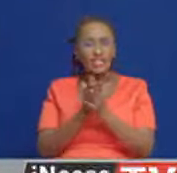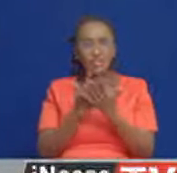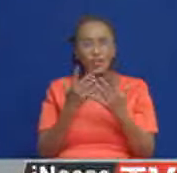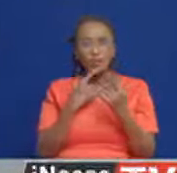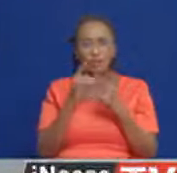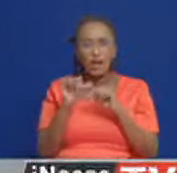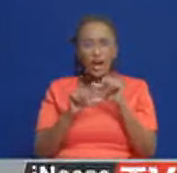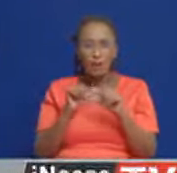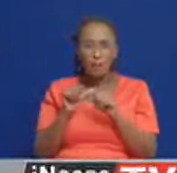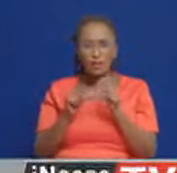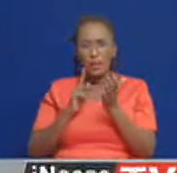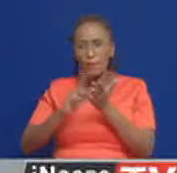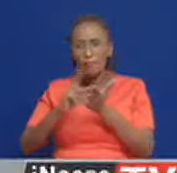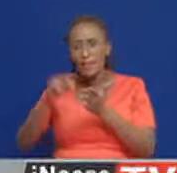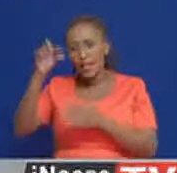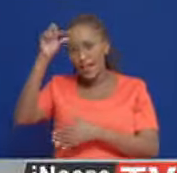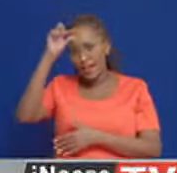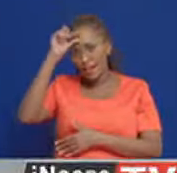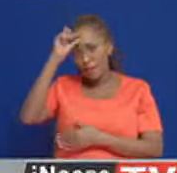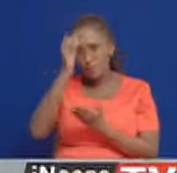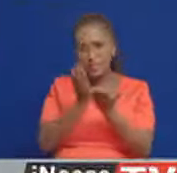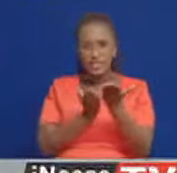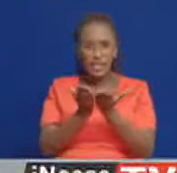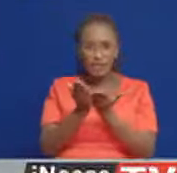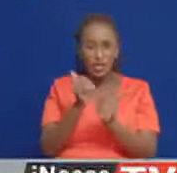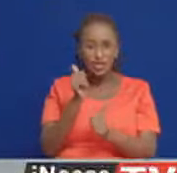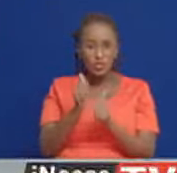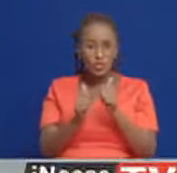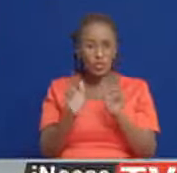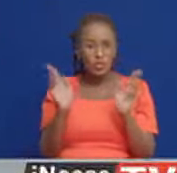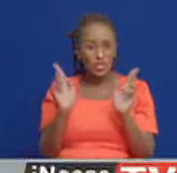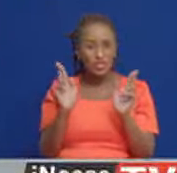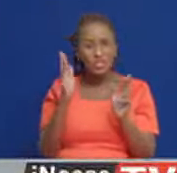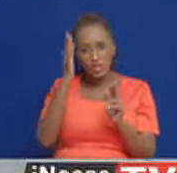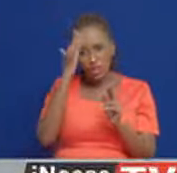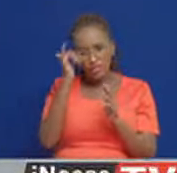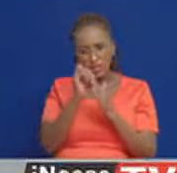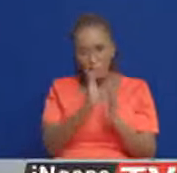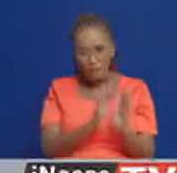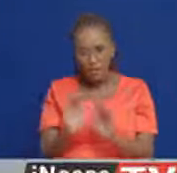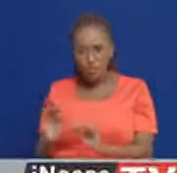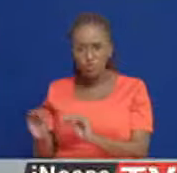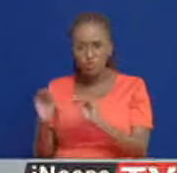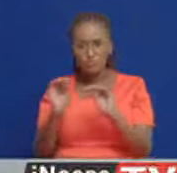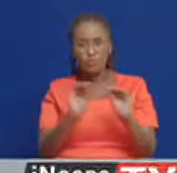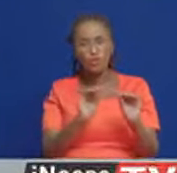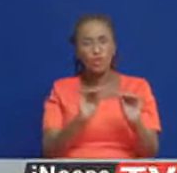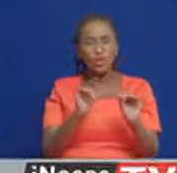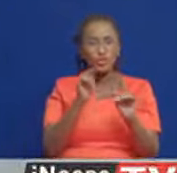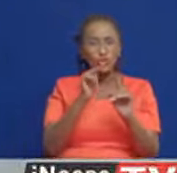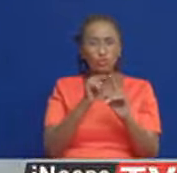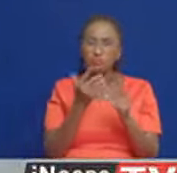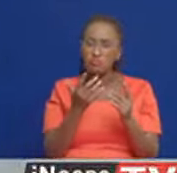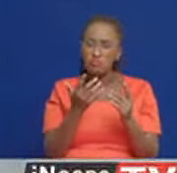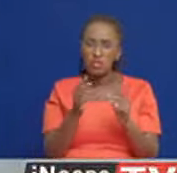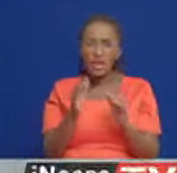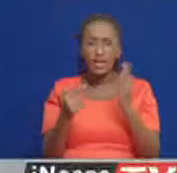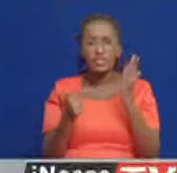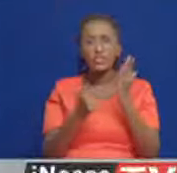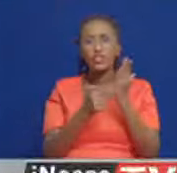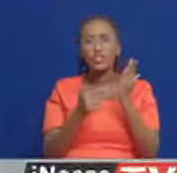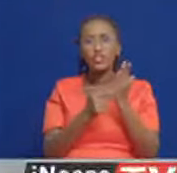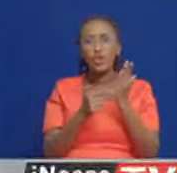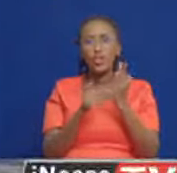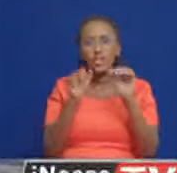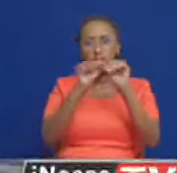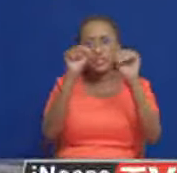of payment for government services that have all now, you know, the plan is to move them to a digital portal, which